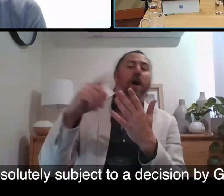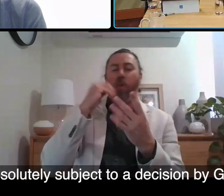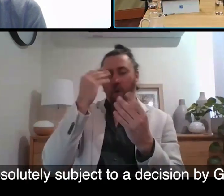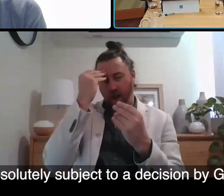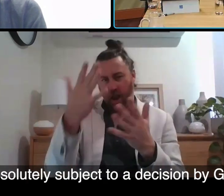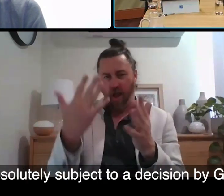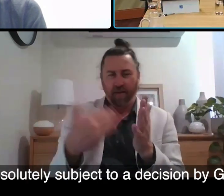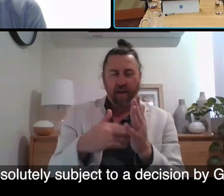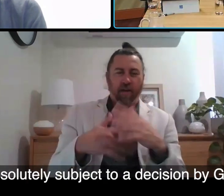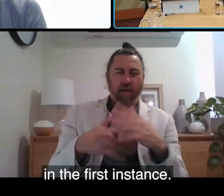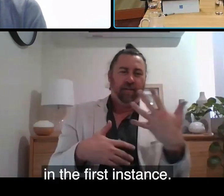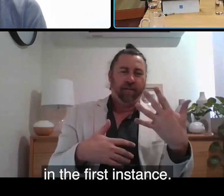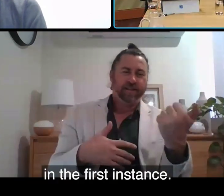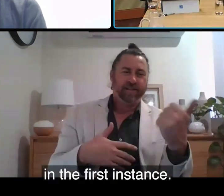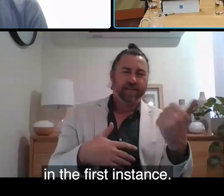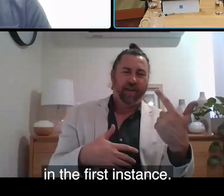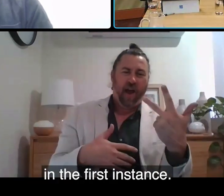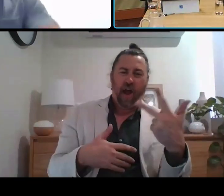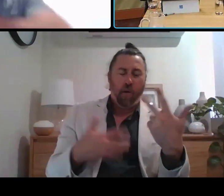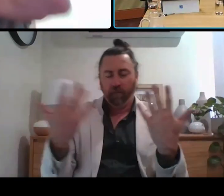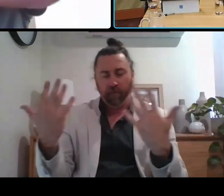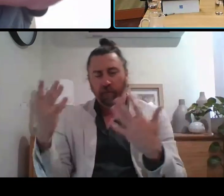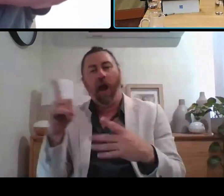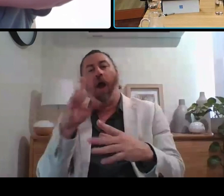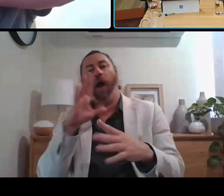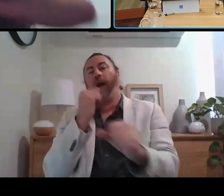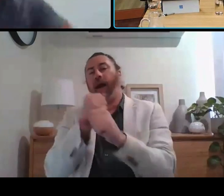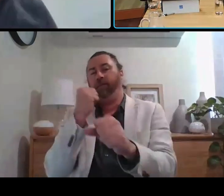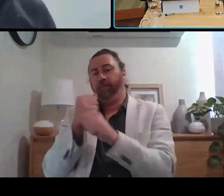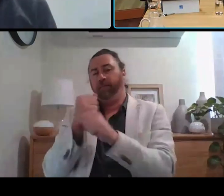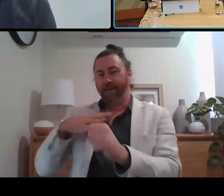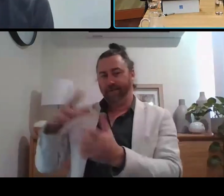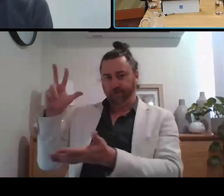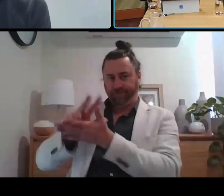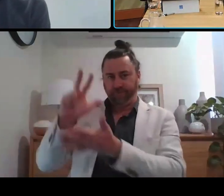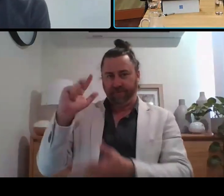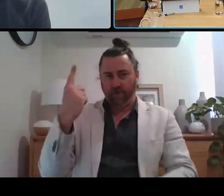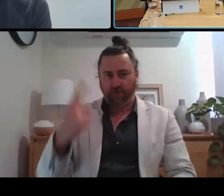subject to a decision by government in the first instance.